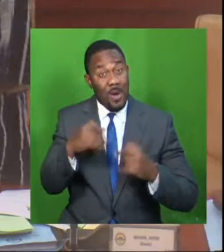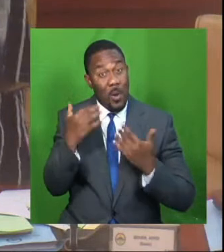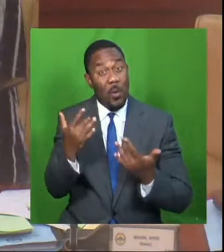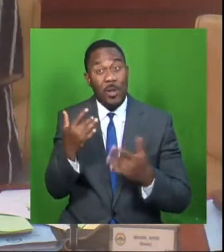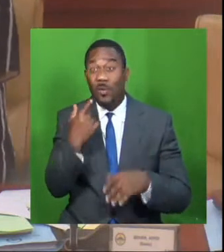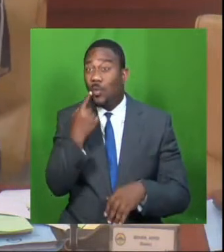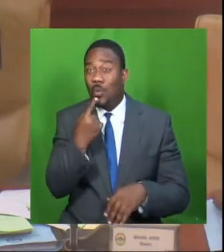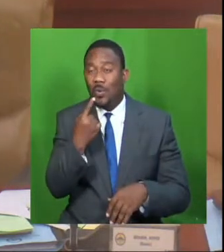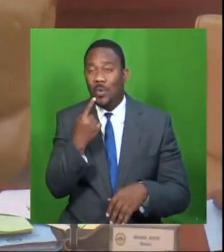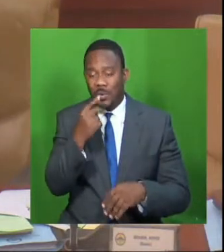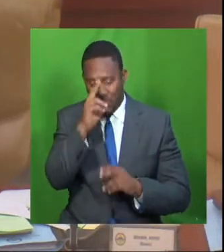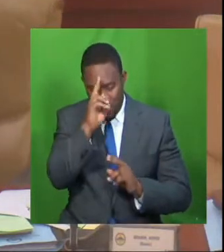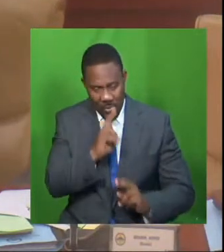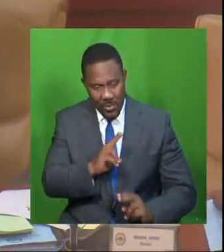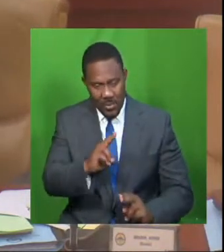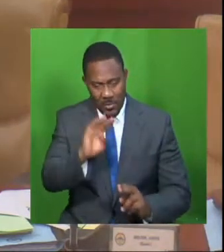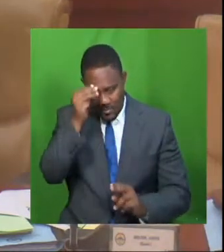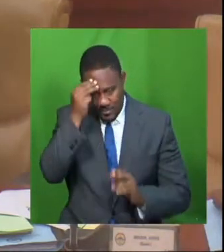based on Order